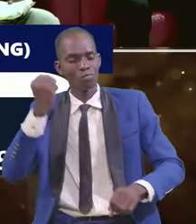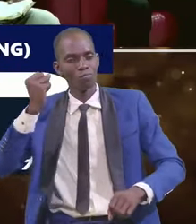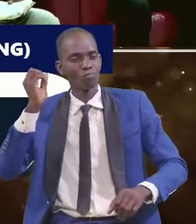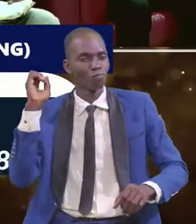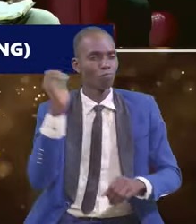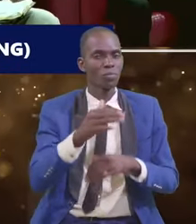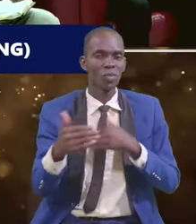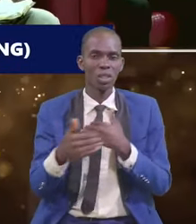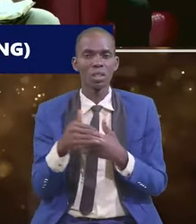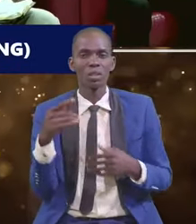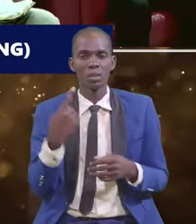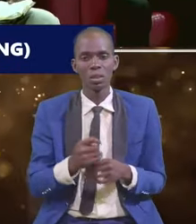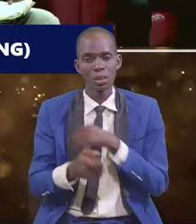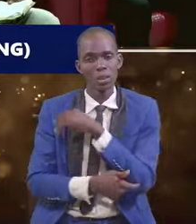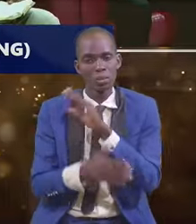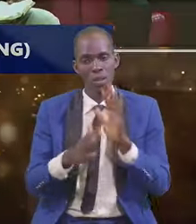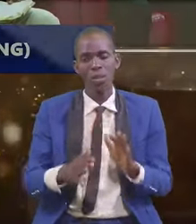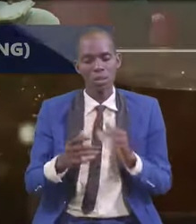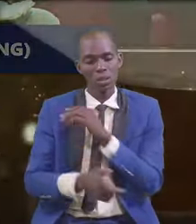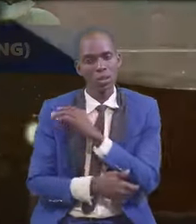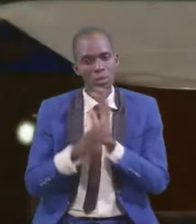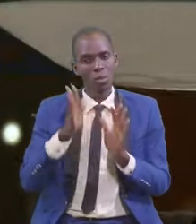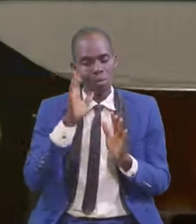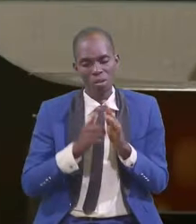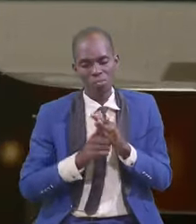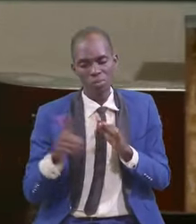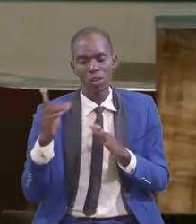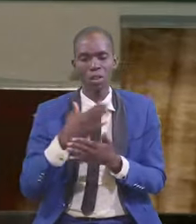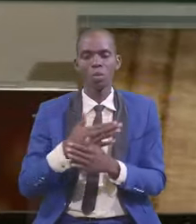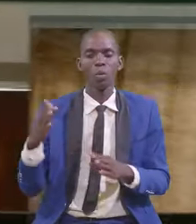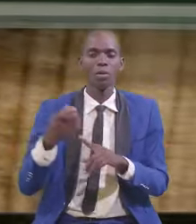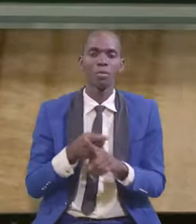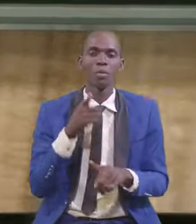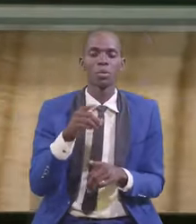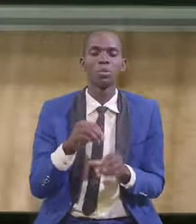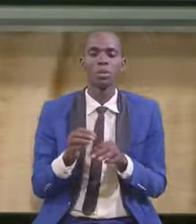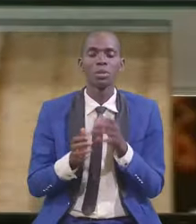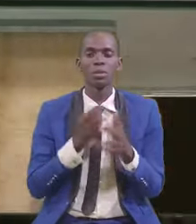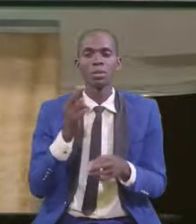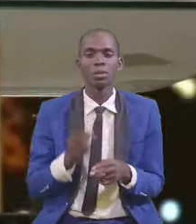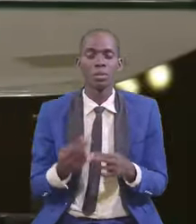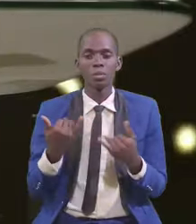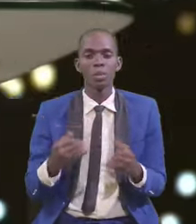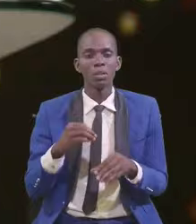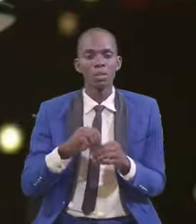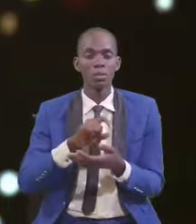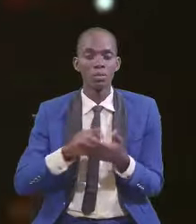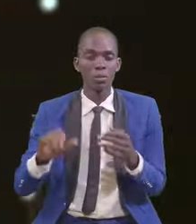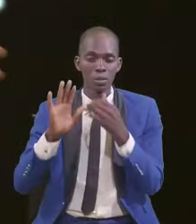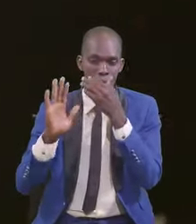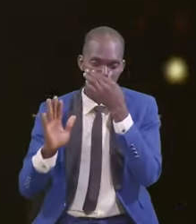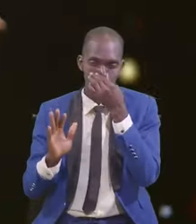flee away from you in Jesus name we're looking at verse 5 in verse five when the